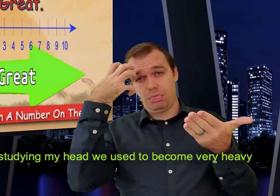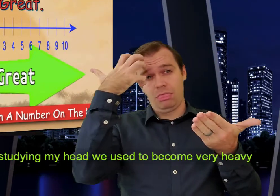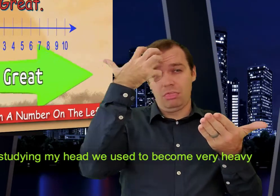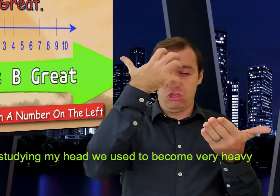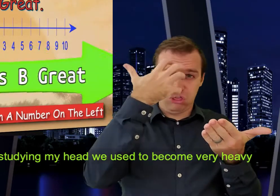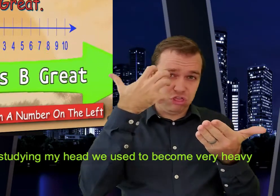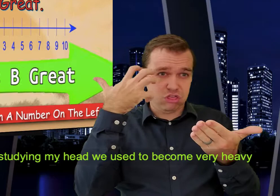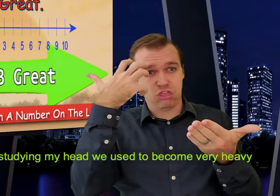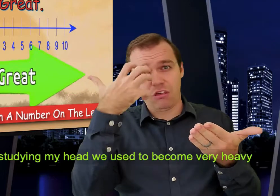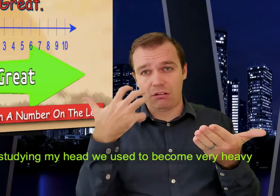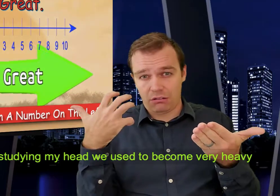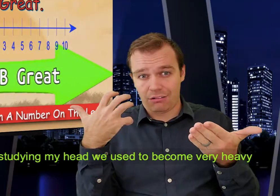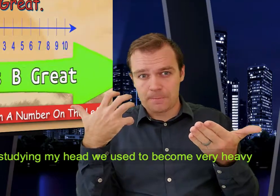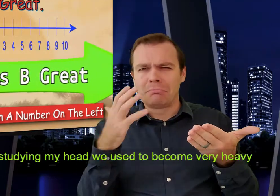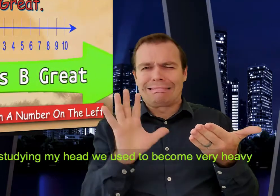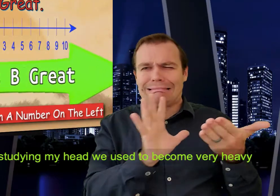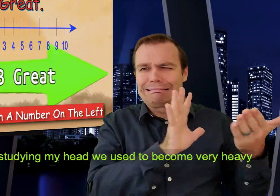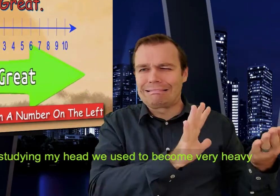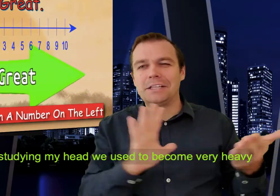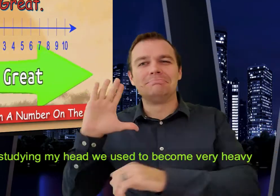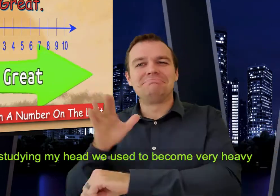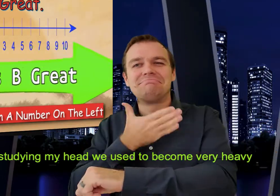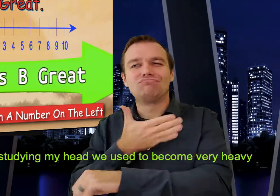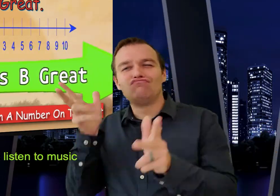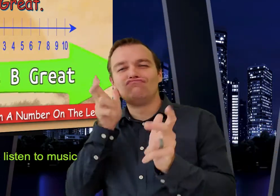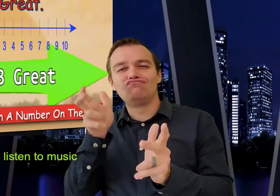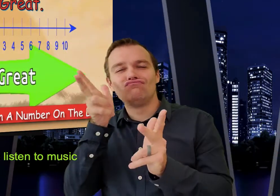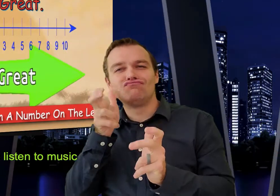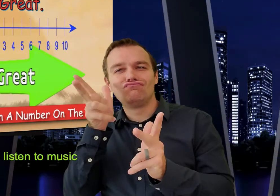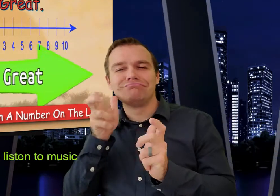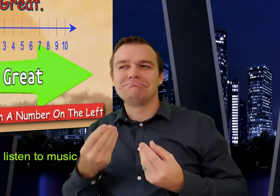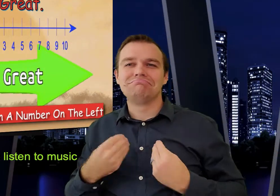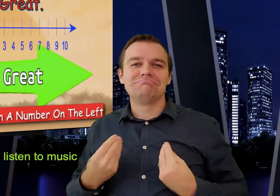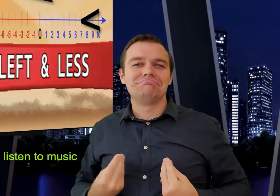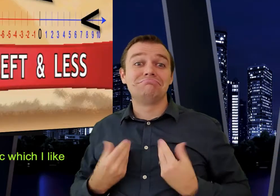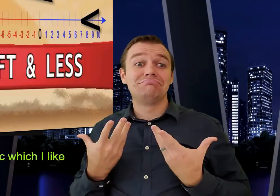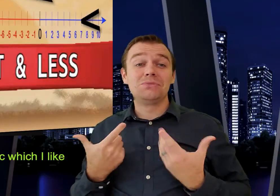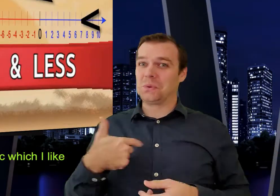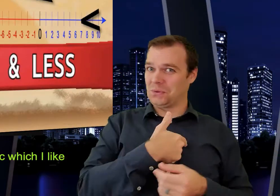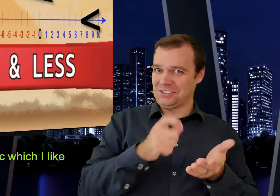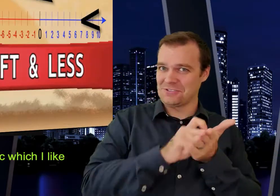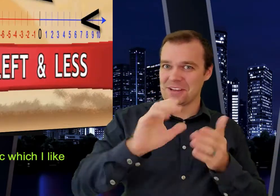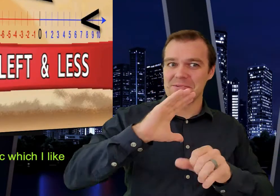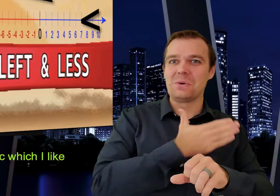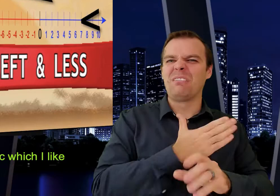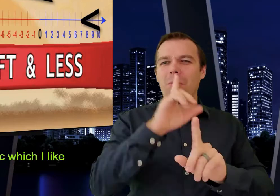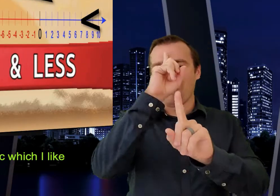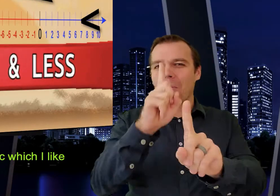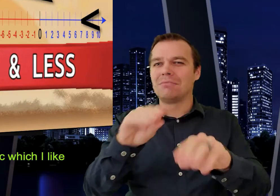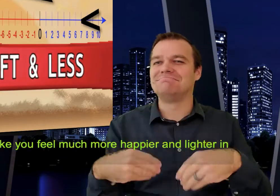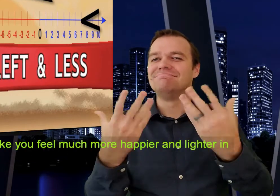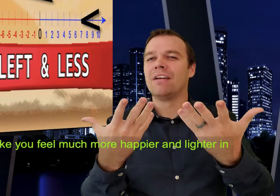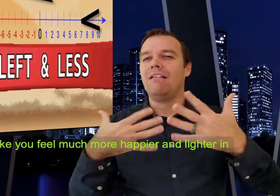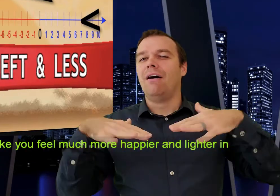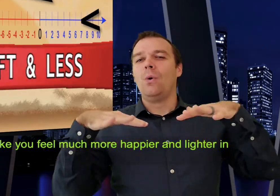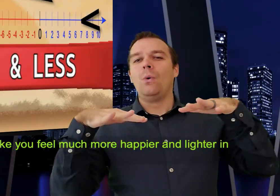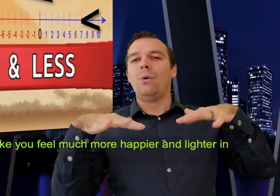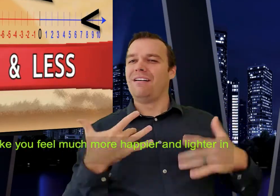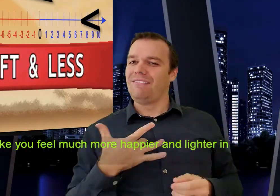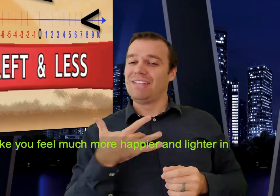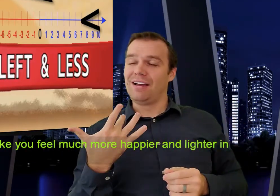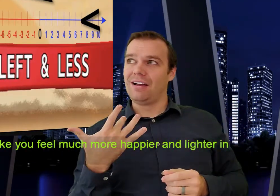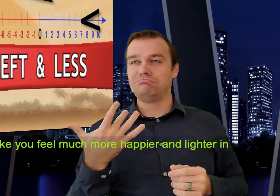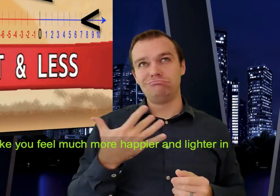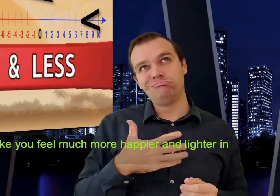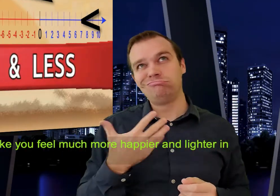studying, my head used to become very heavy. So I used to listen to music, any music which I like. So we composed a music which might make you feel